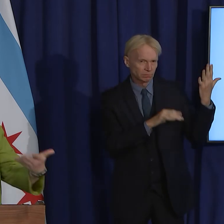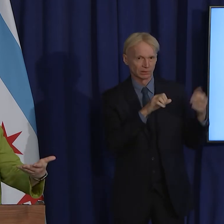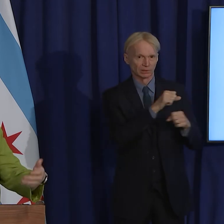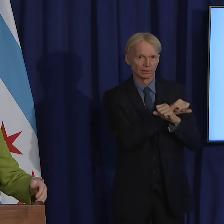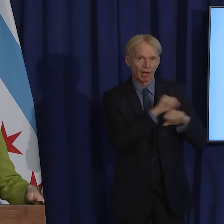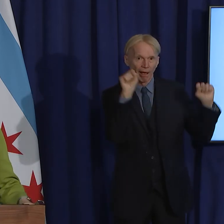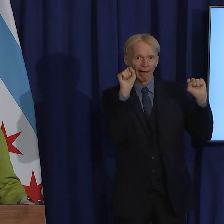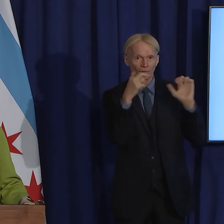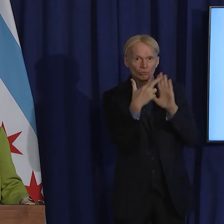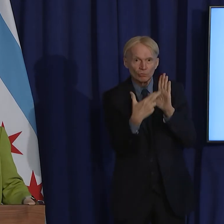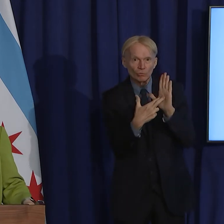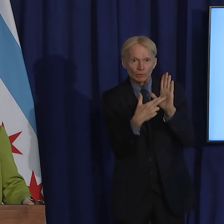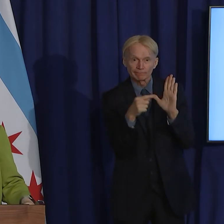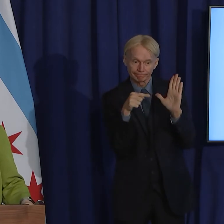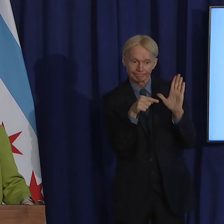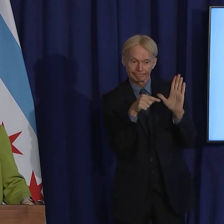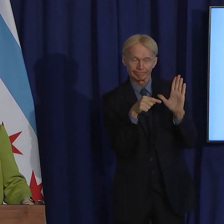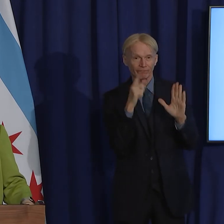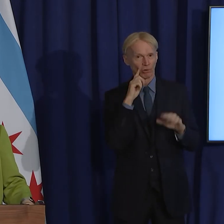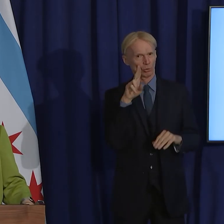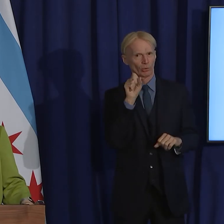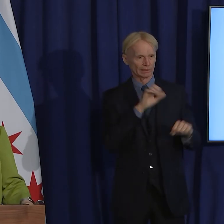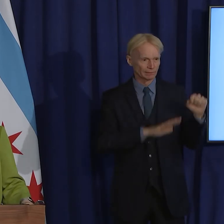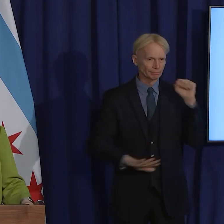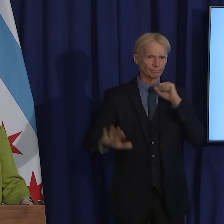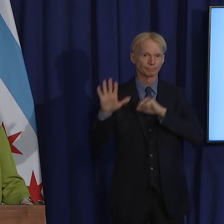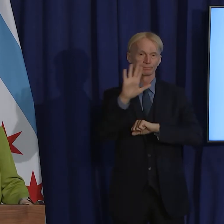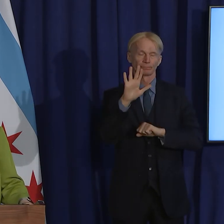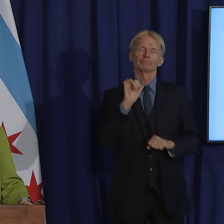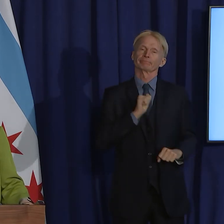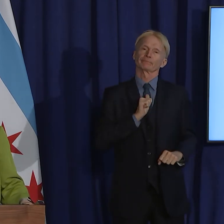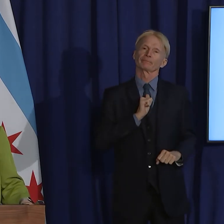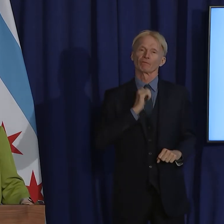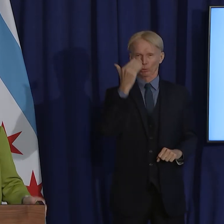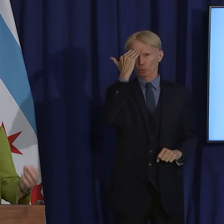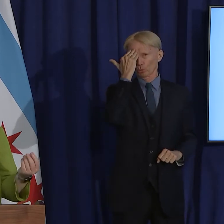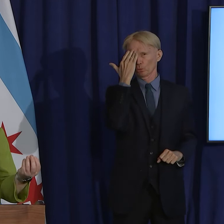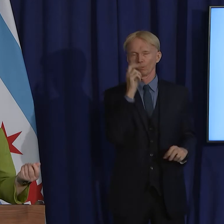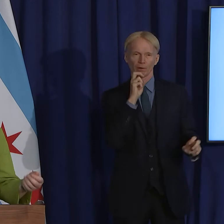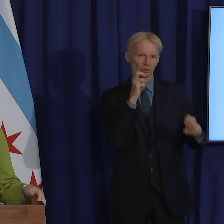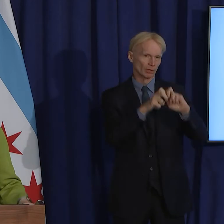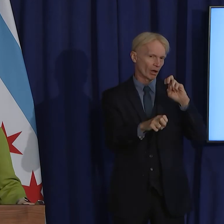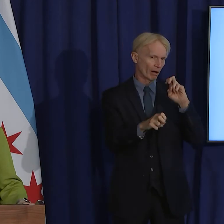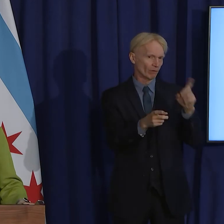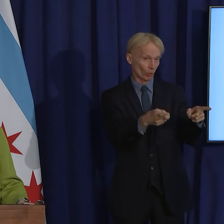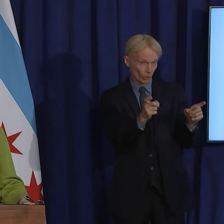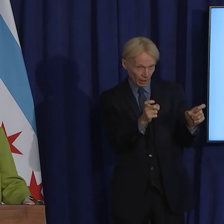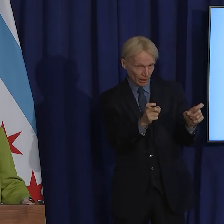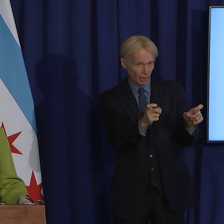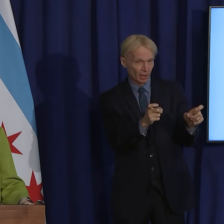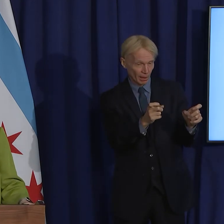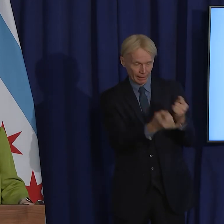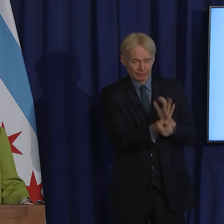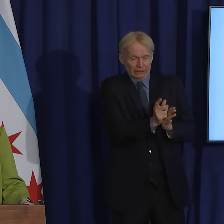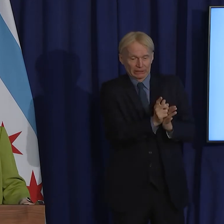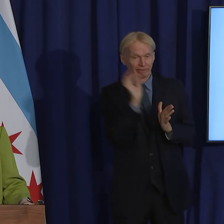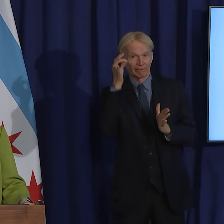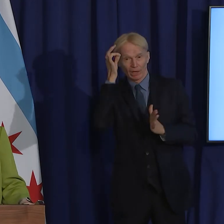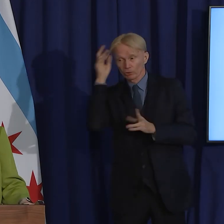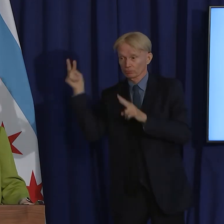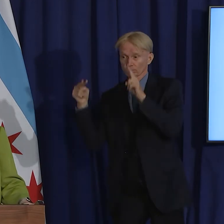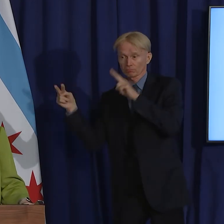how strongly we consider that in this country. I know it was a difficult and fairly quickly made decision at the federal